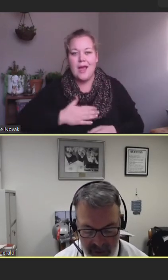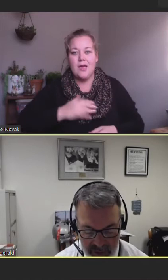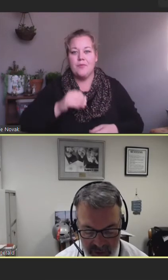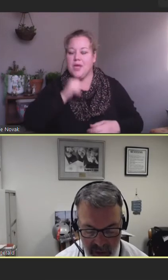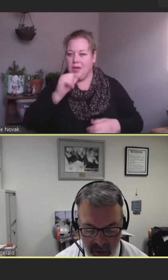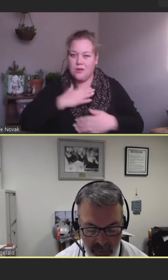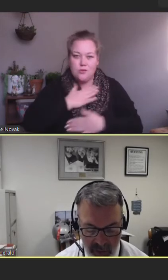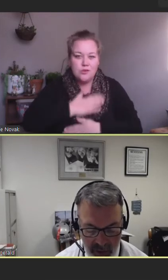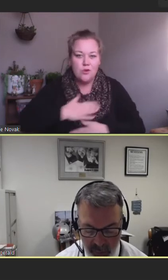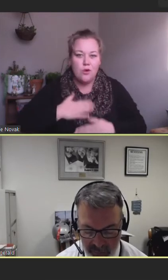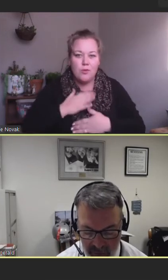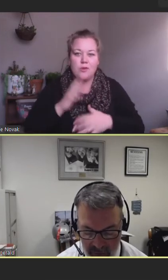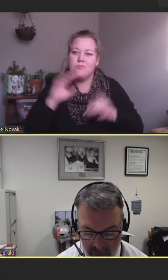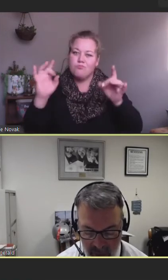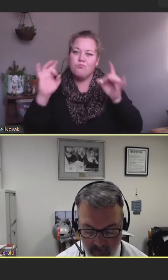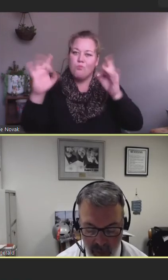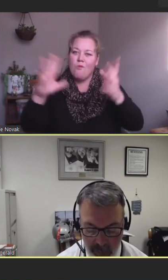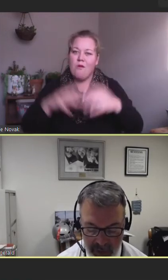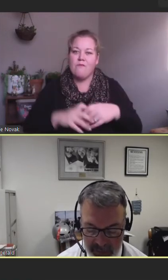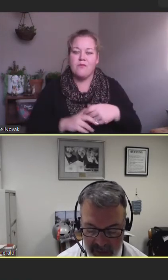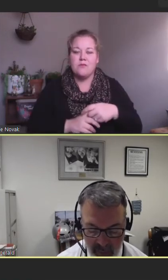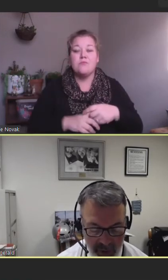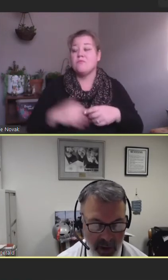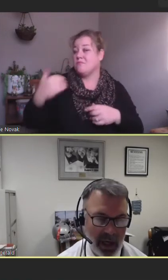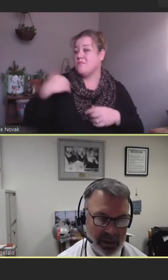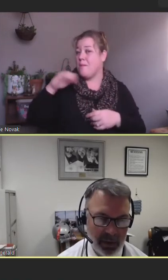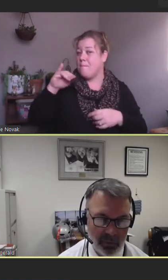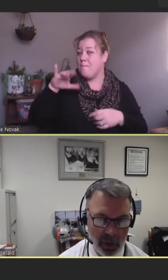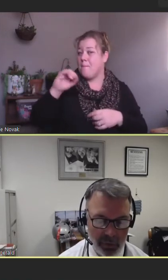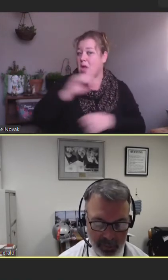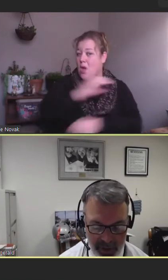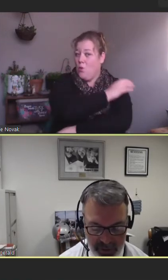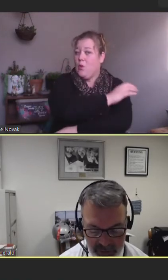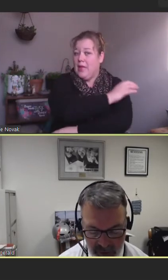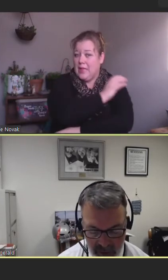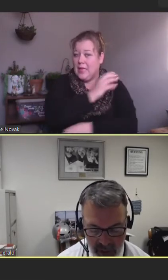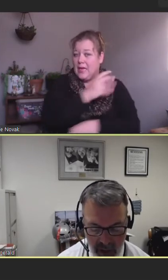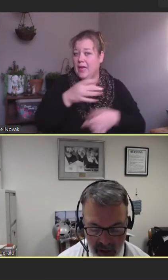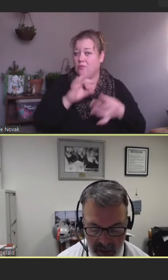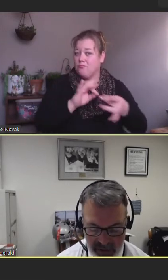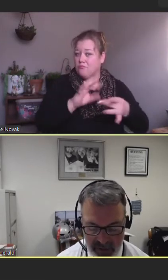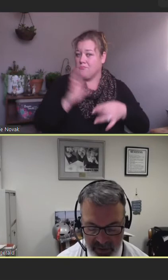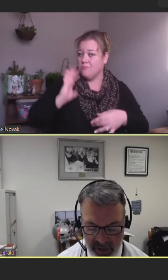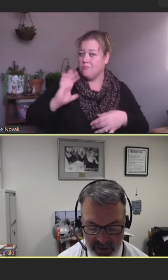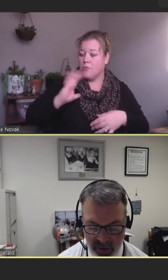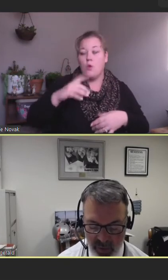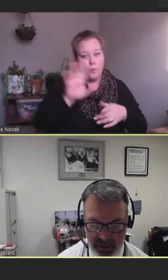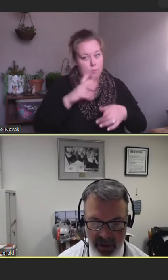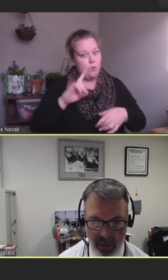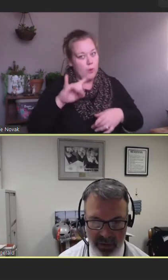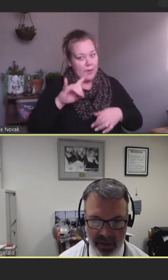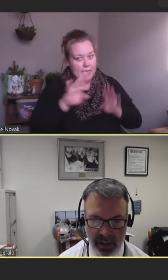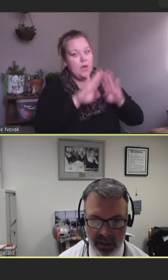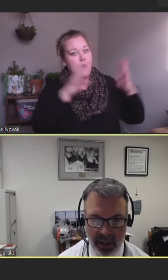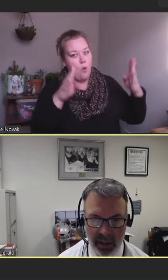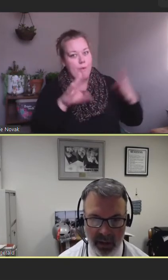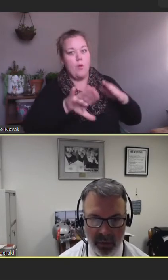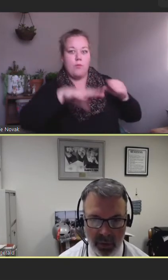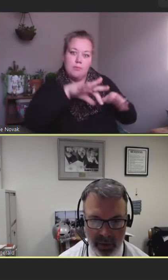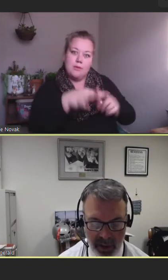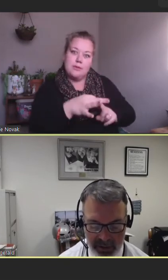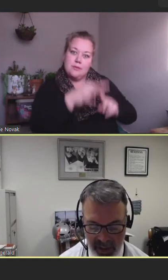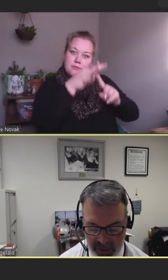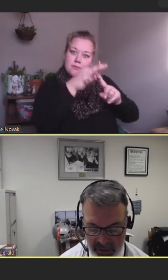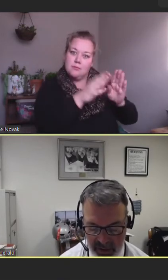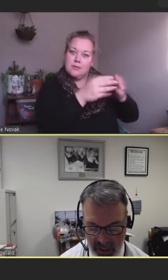As mentioned in our Mayo Clinic briefing, we opened up a second wing in our hospital for COVID patients. Our census has increased to now we're seeing